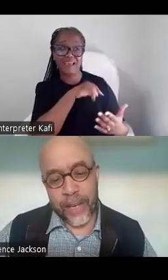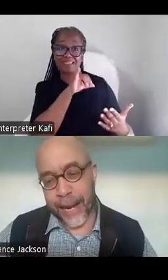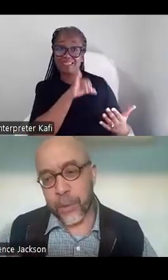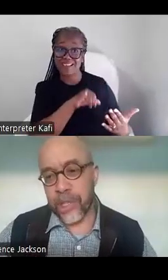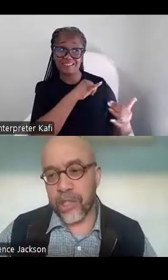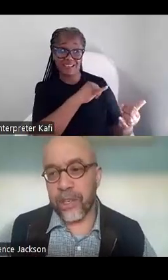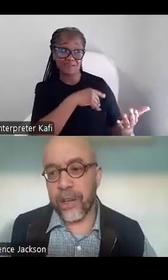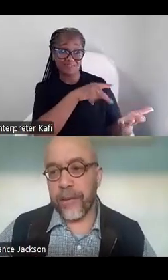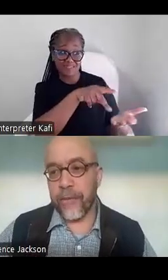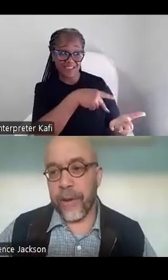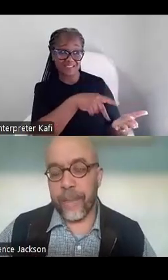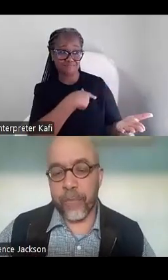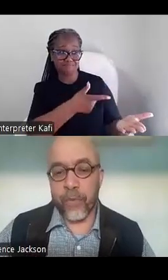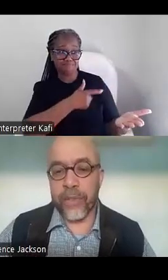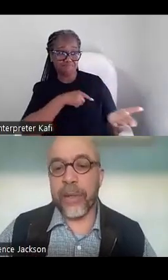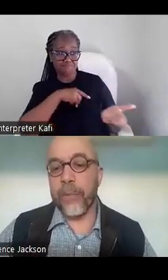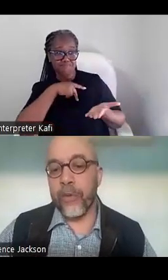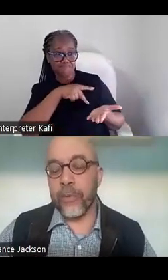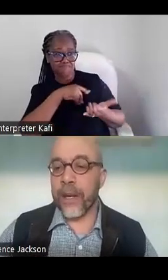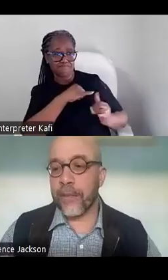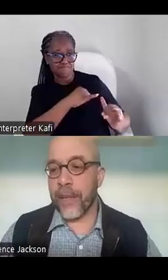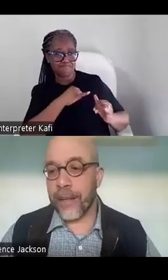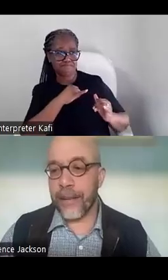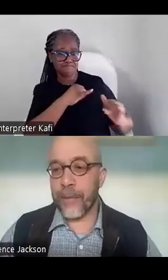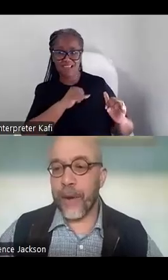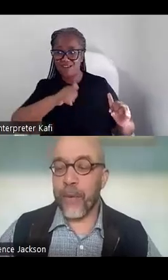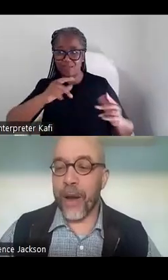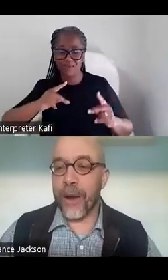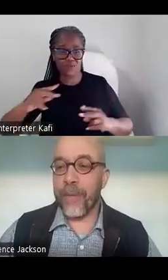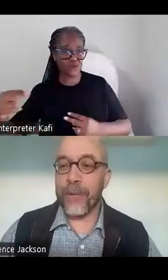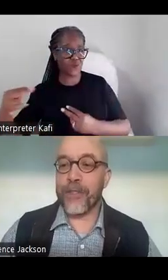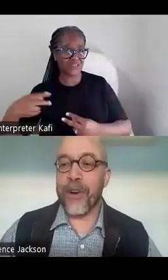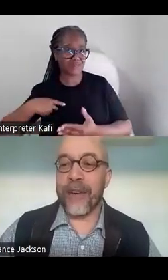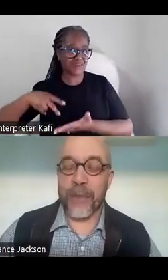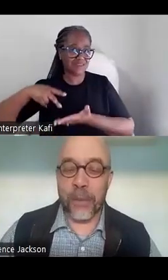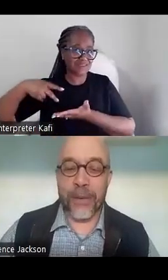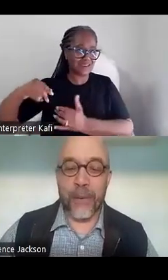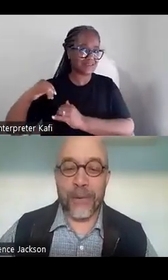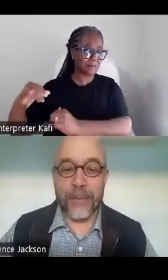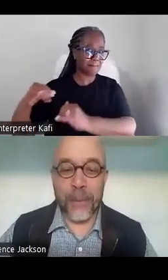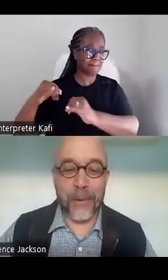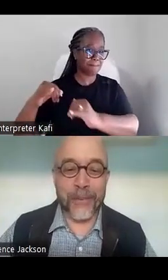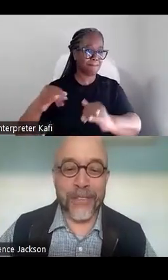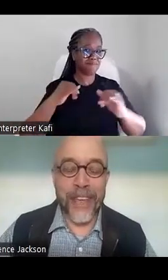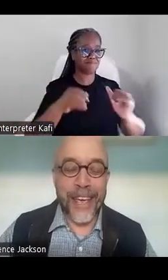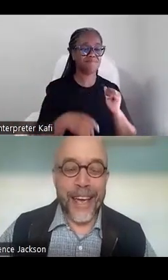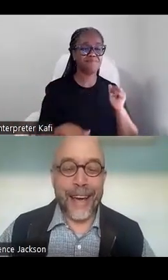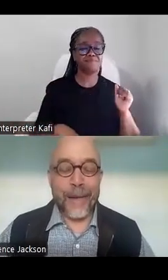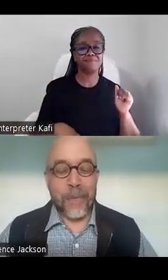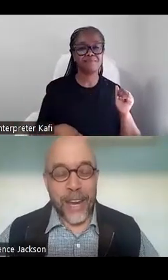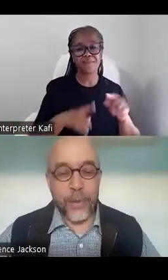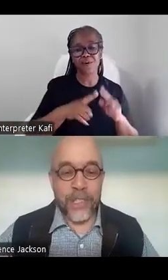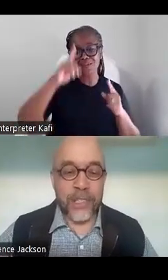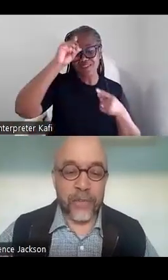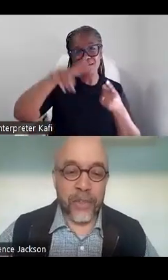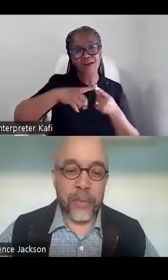the acquisition of rhythmic movement. I'm not. I'm always striving to be a more rhythmic person.